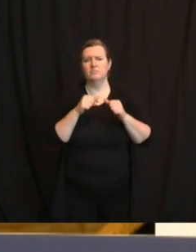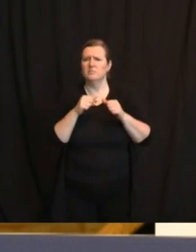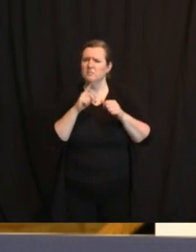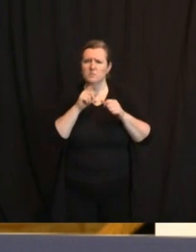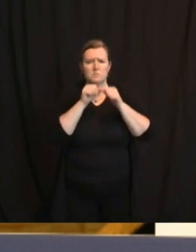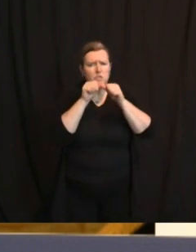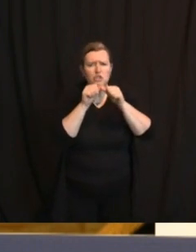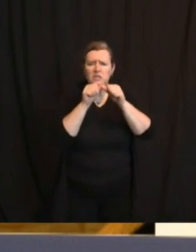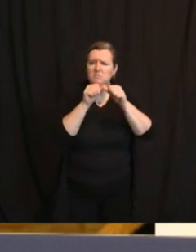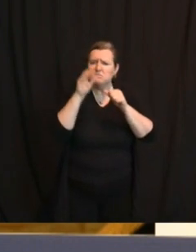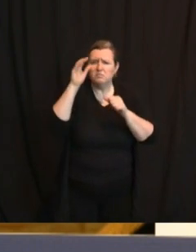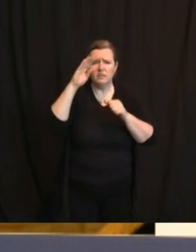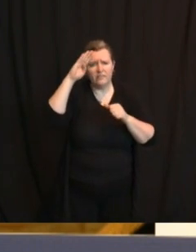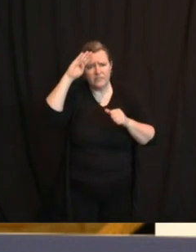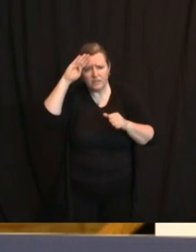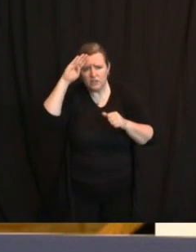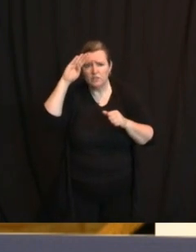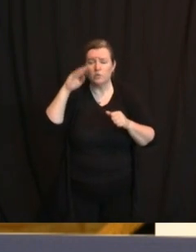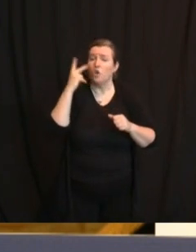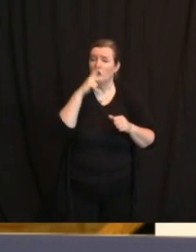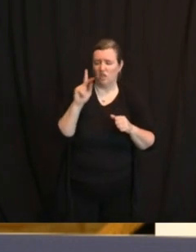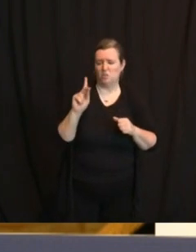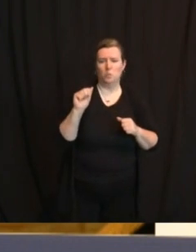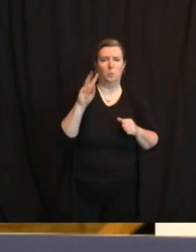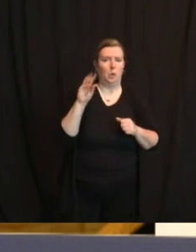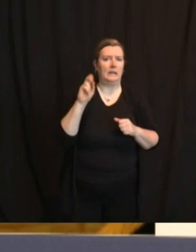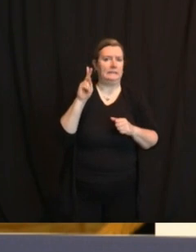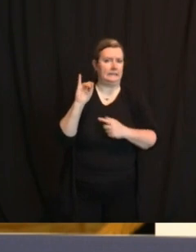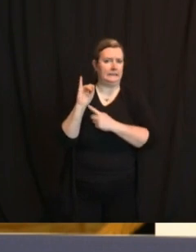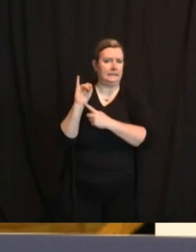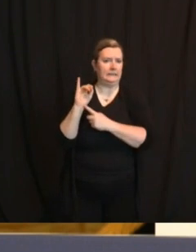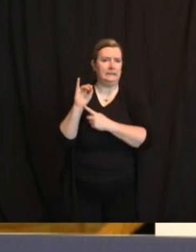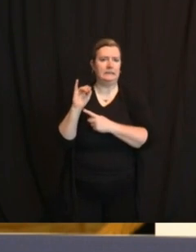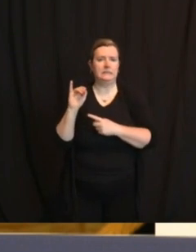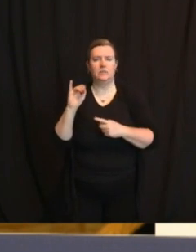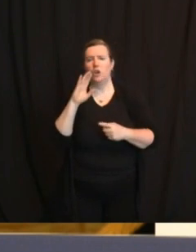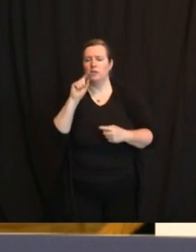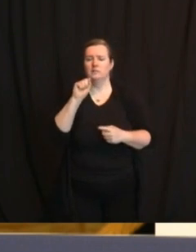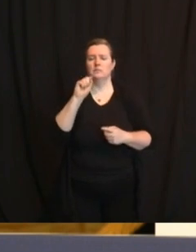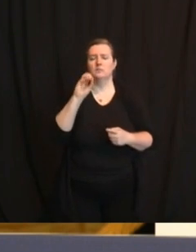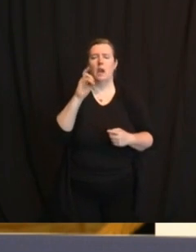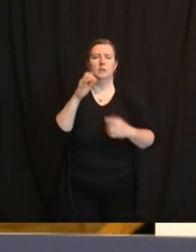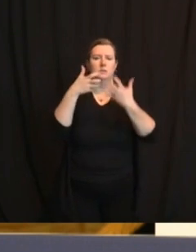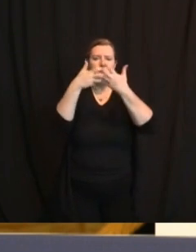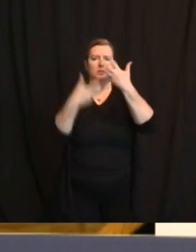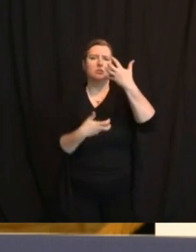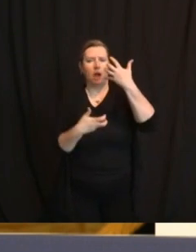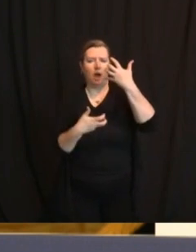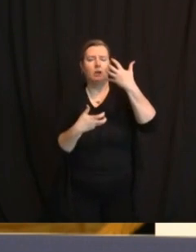disease and/or toxic shock syndrome were reported in the United Kingdom and have